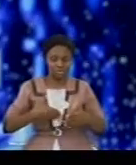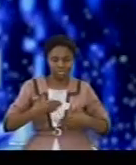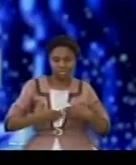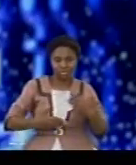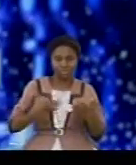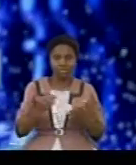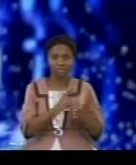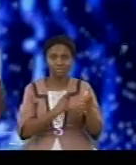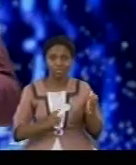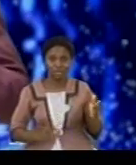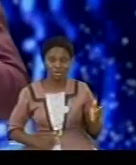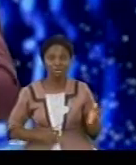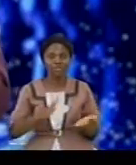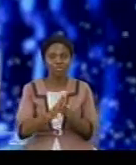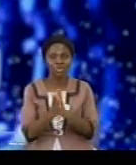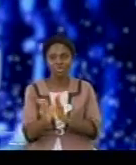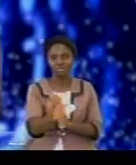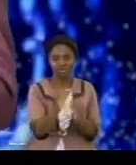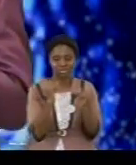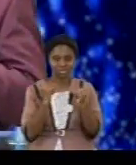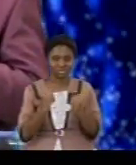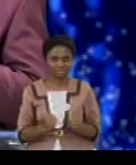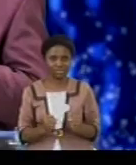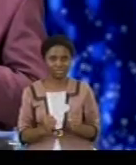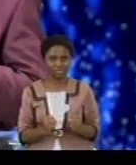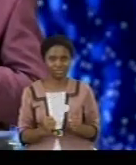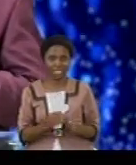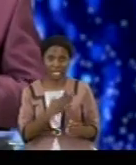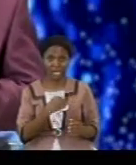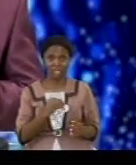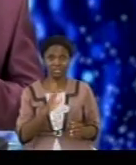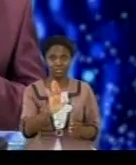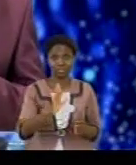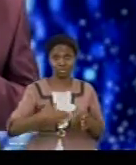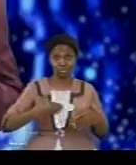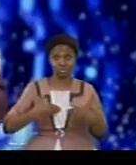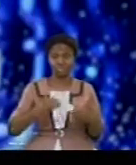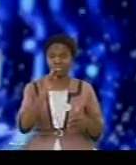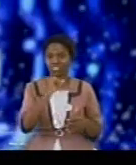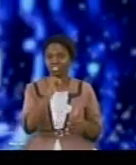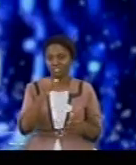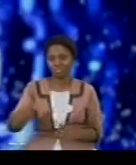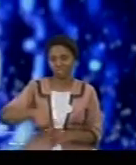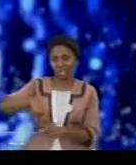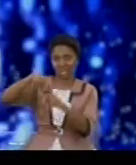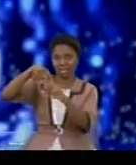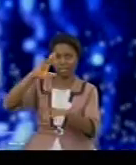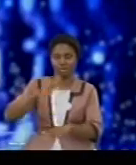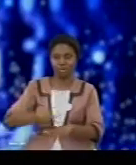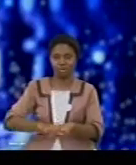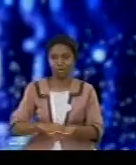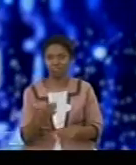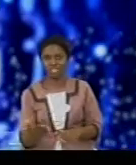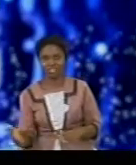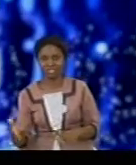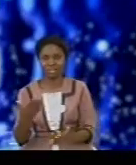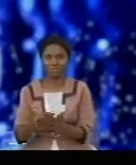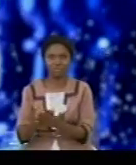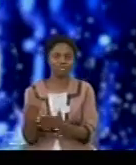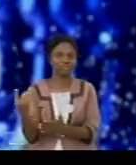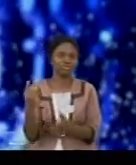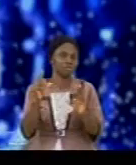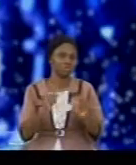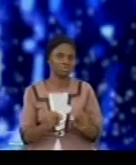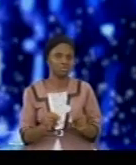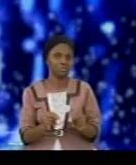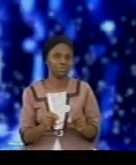all times, and your joy is not hanging on material possession, not on mundane things of the world, but on this,